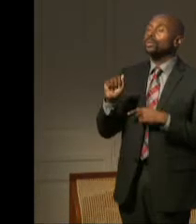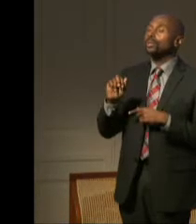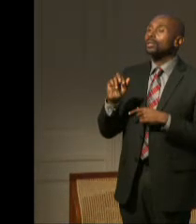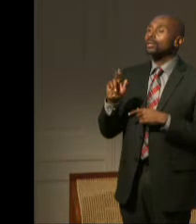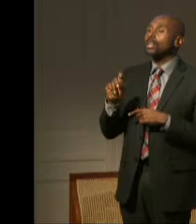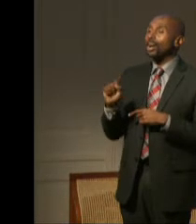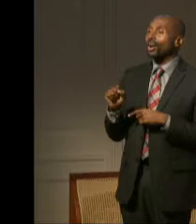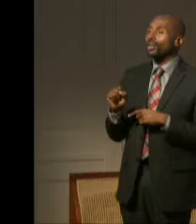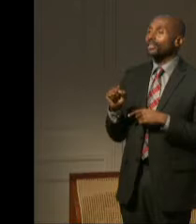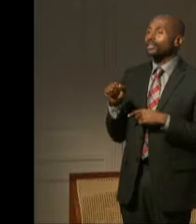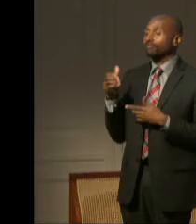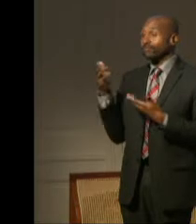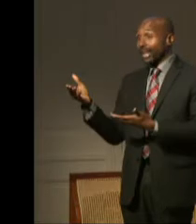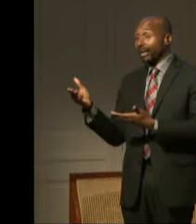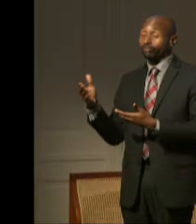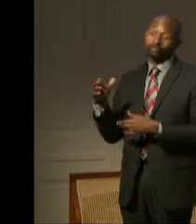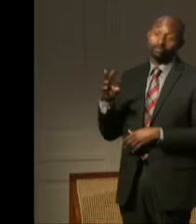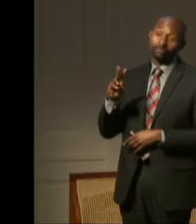Williams.